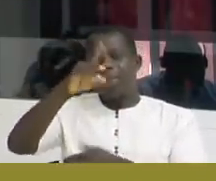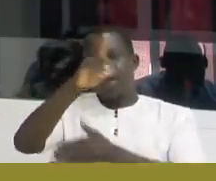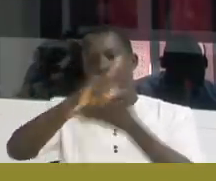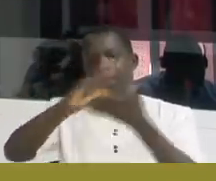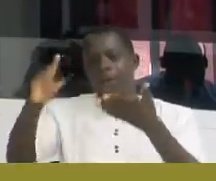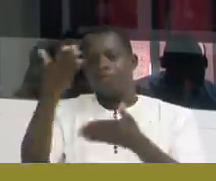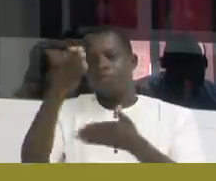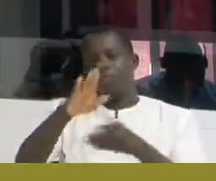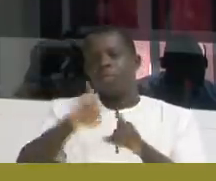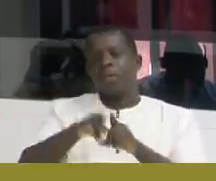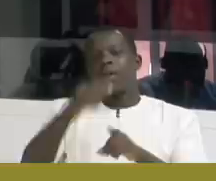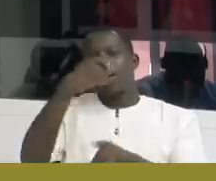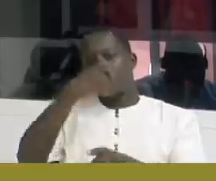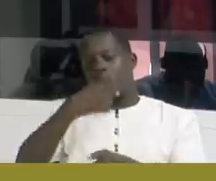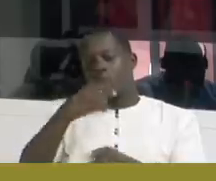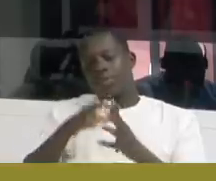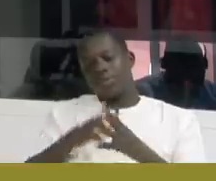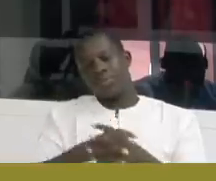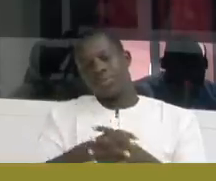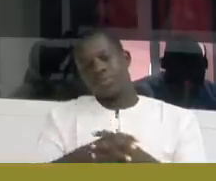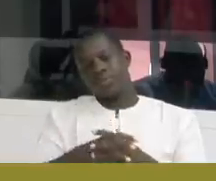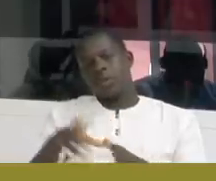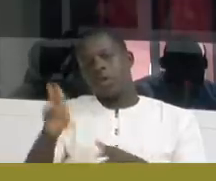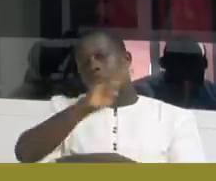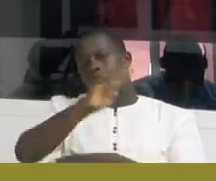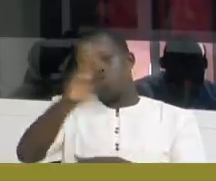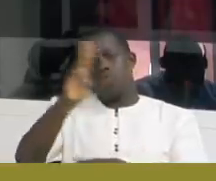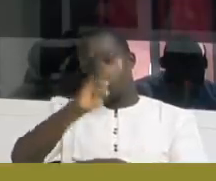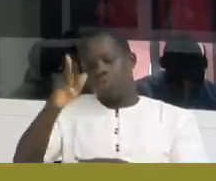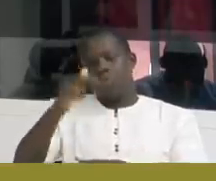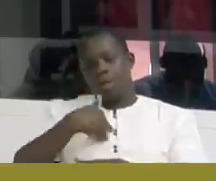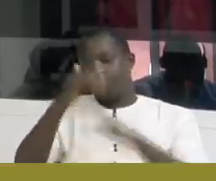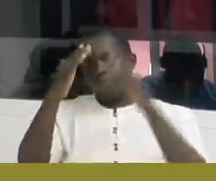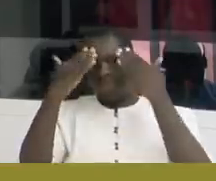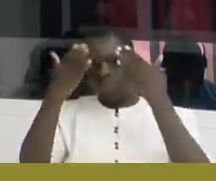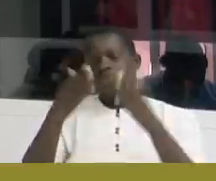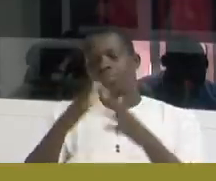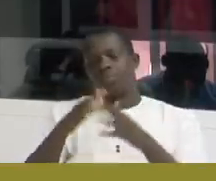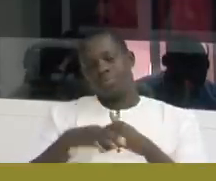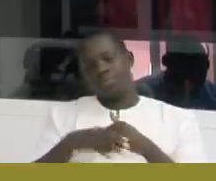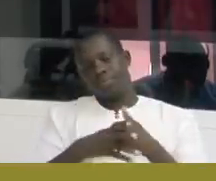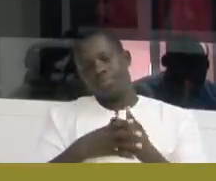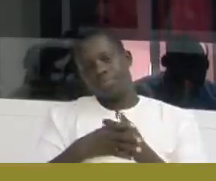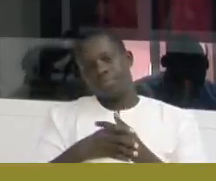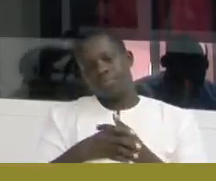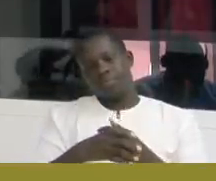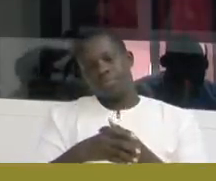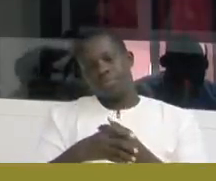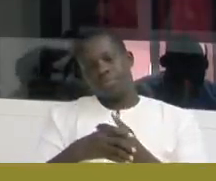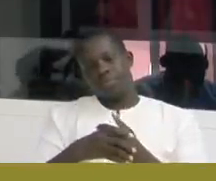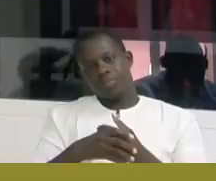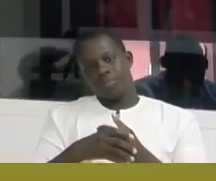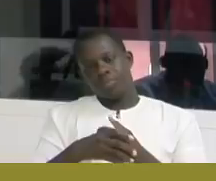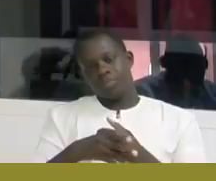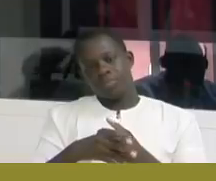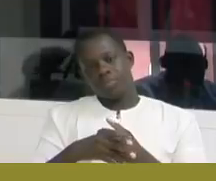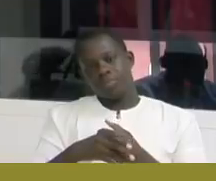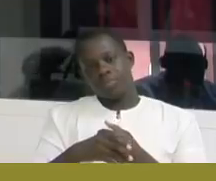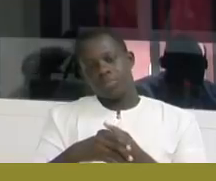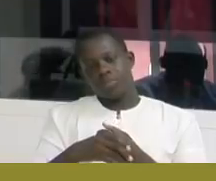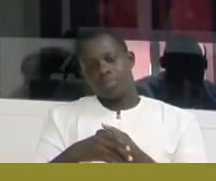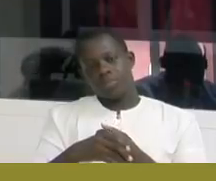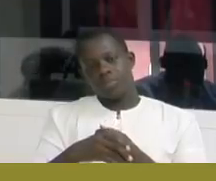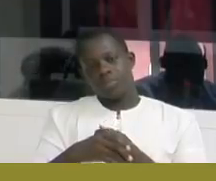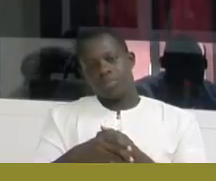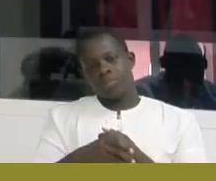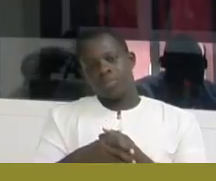Singhateh, be shot at sight? No, sir, not to my knowledge. Not to my knowledge. Let me read